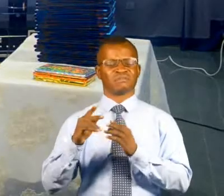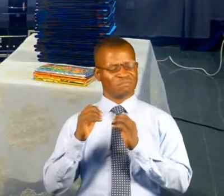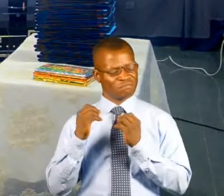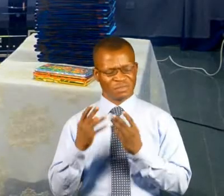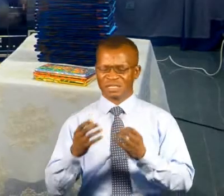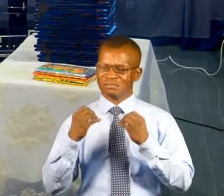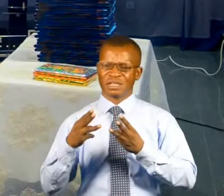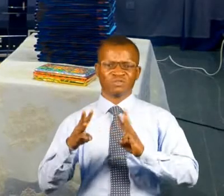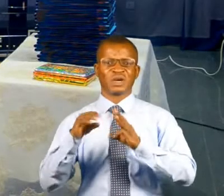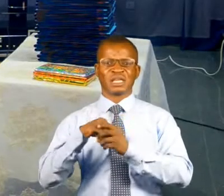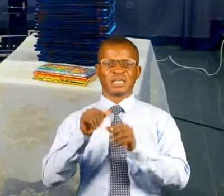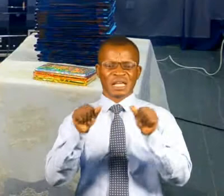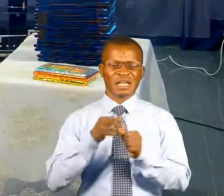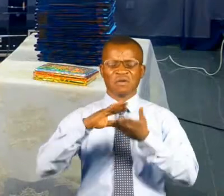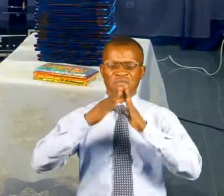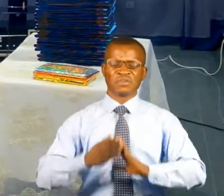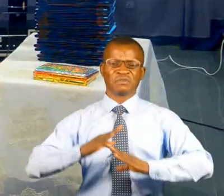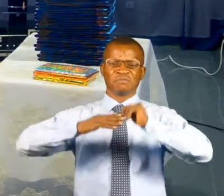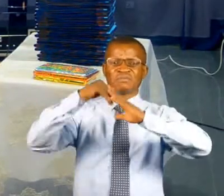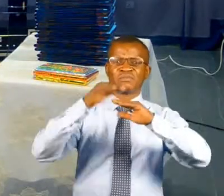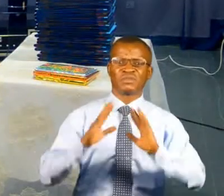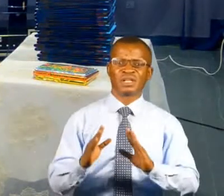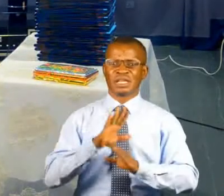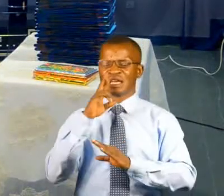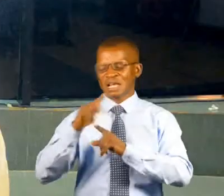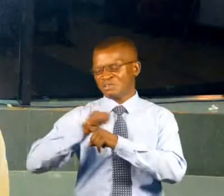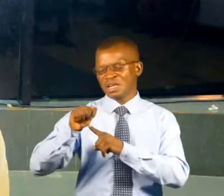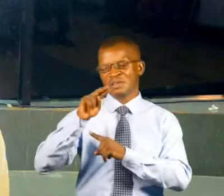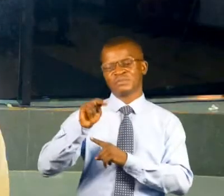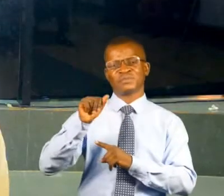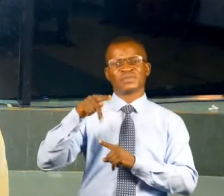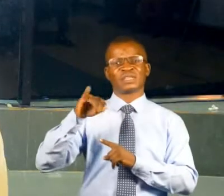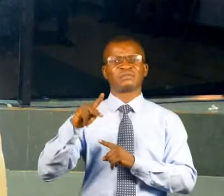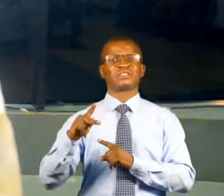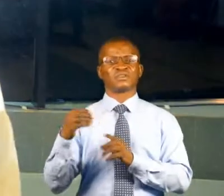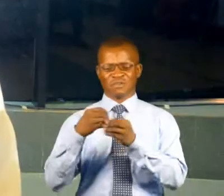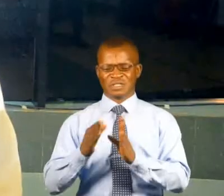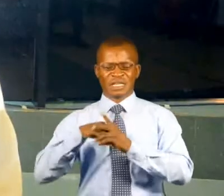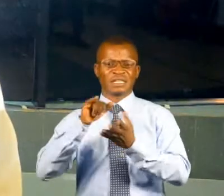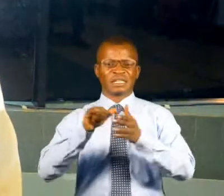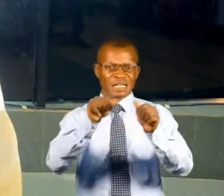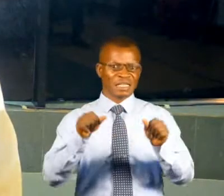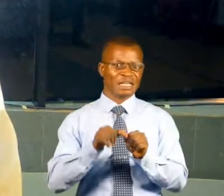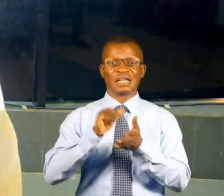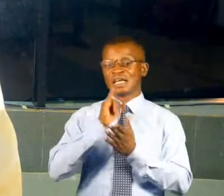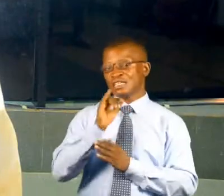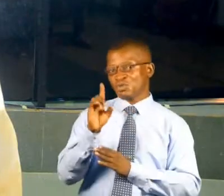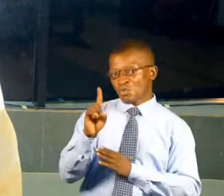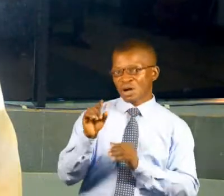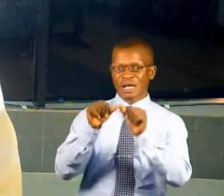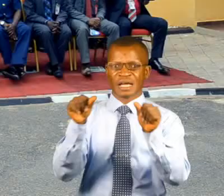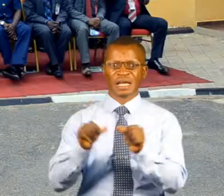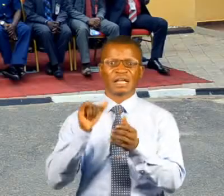area of conflict resolution, in the area of peace building. They are training NAPTIP officers in that regard,